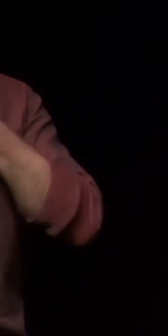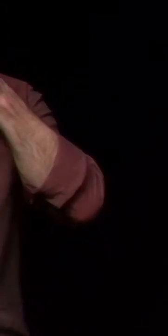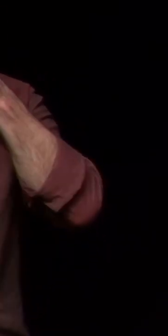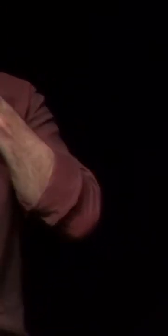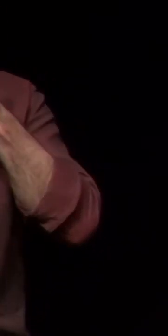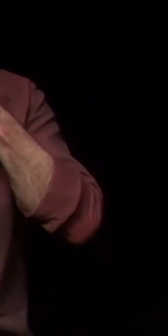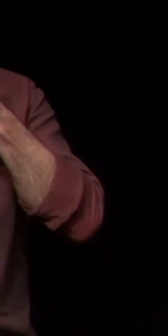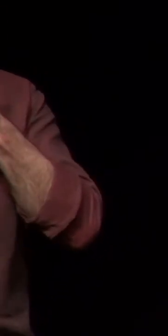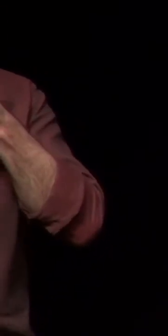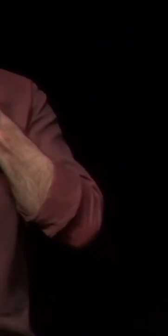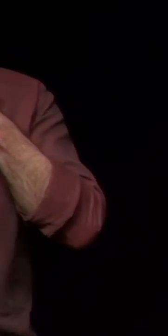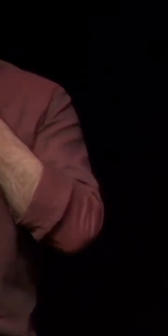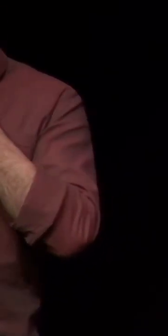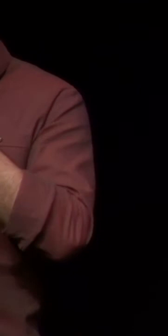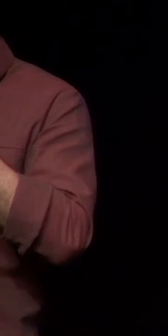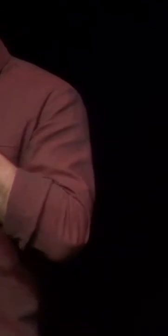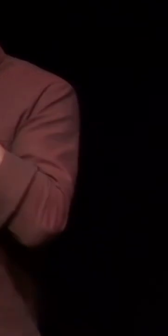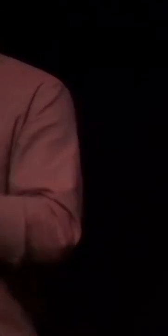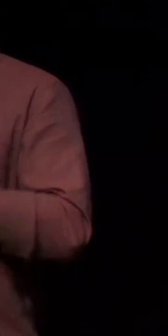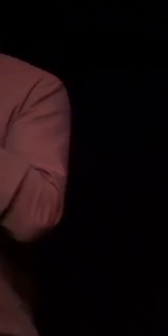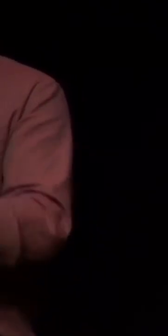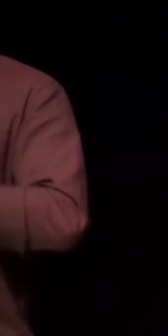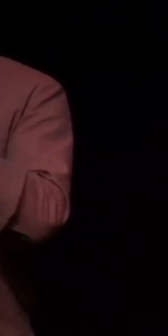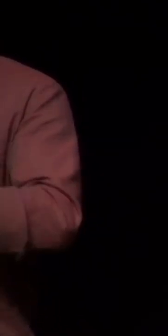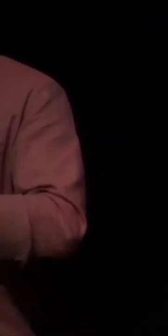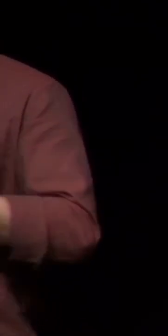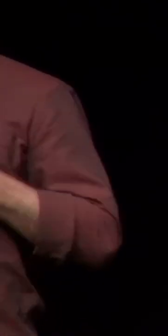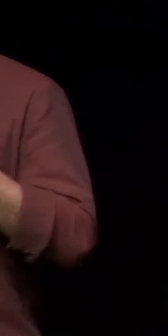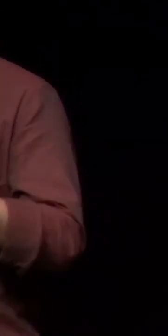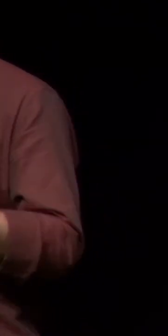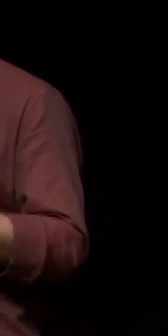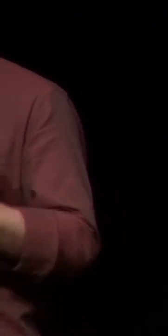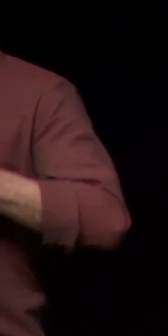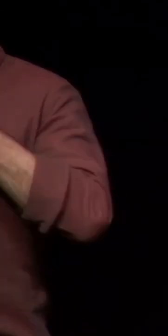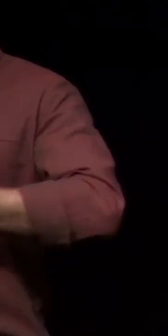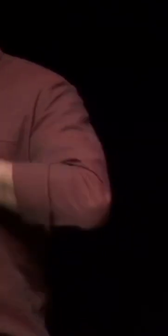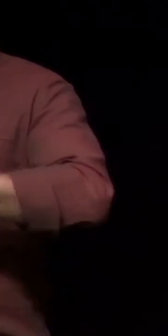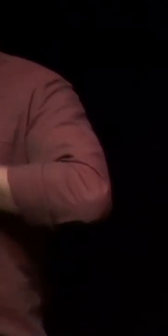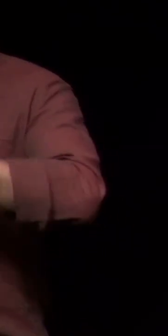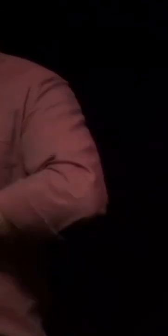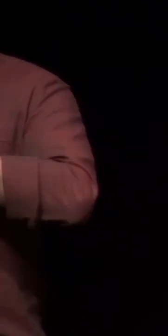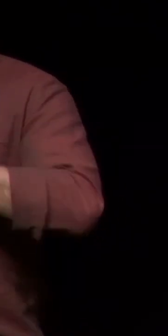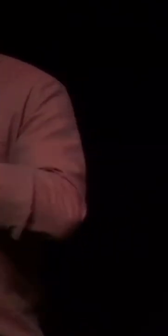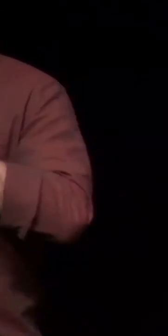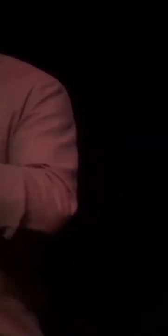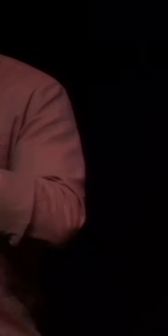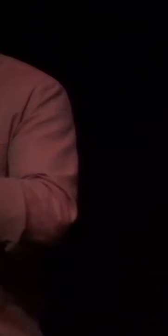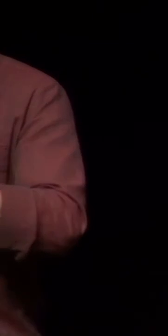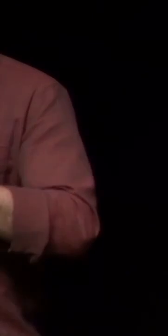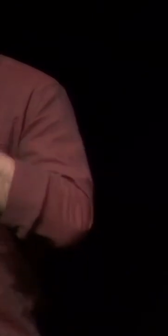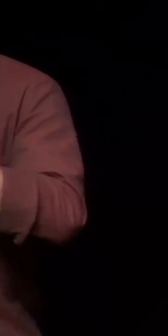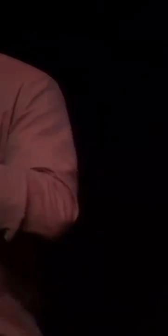it systematically and in a sustained, progressive way. But besides that, there's